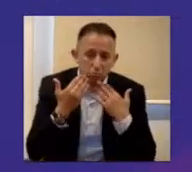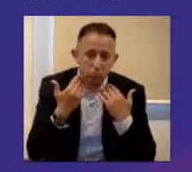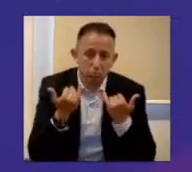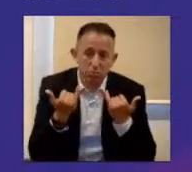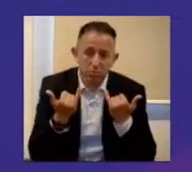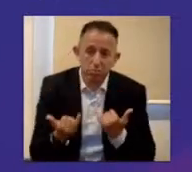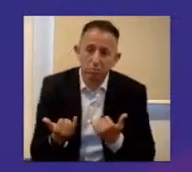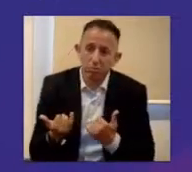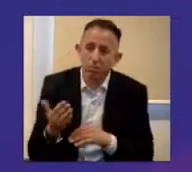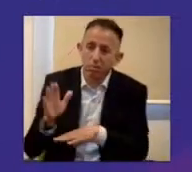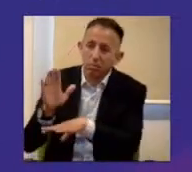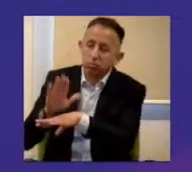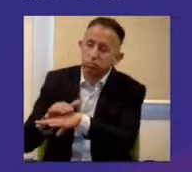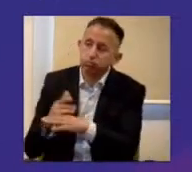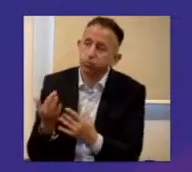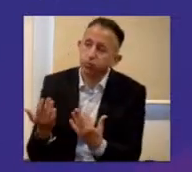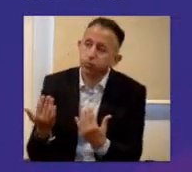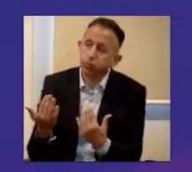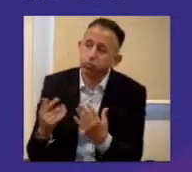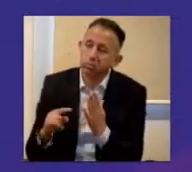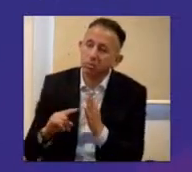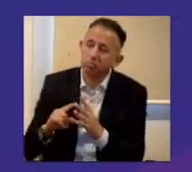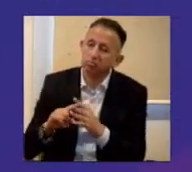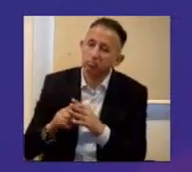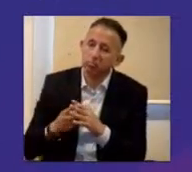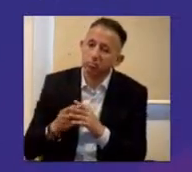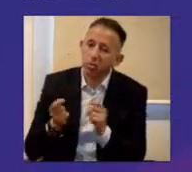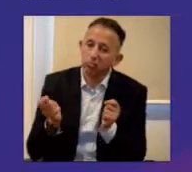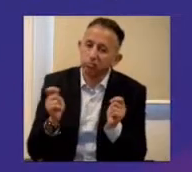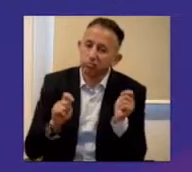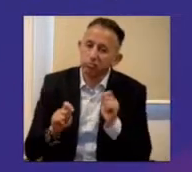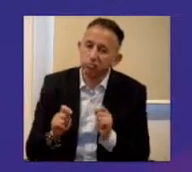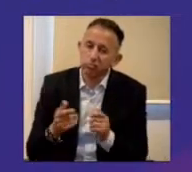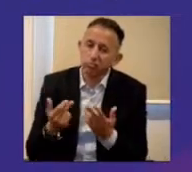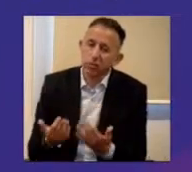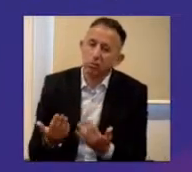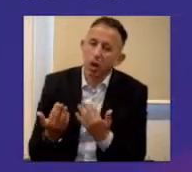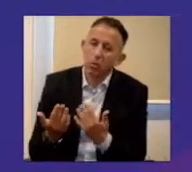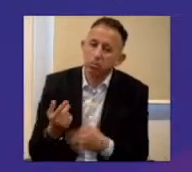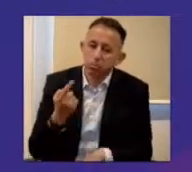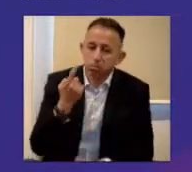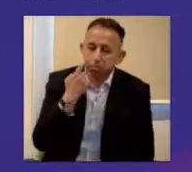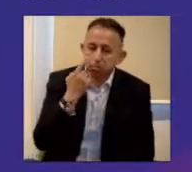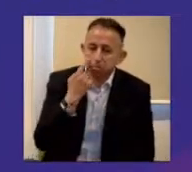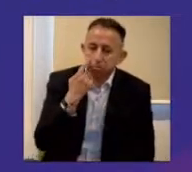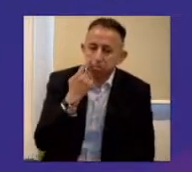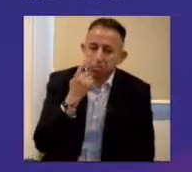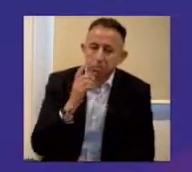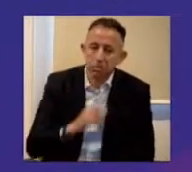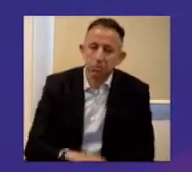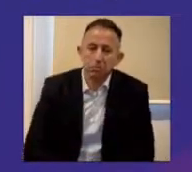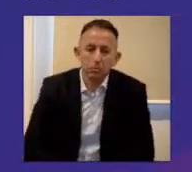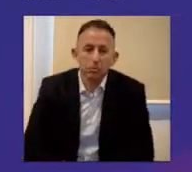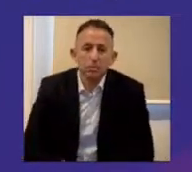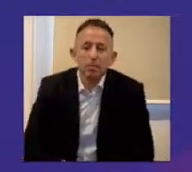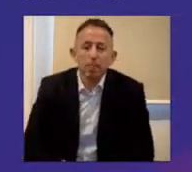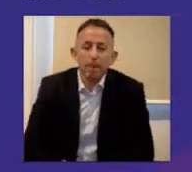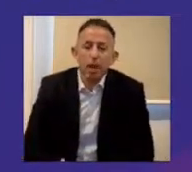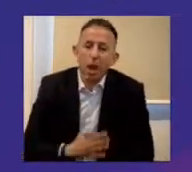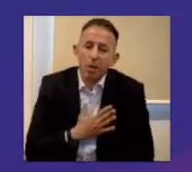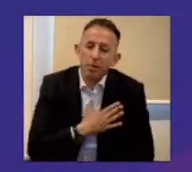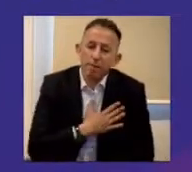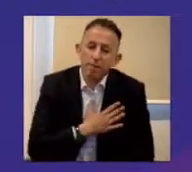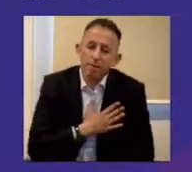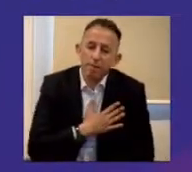more than we could achieve. This is my experience as an AI researcher for the last 40 years. We knew more than we could achieve.